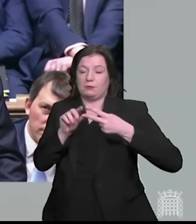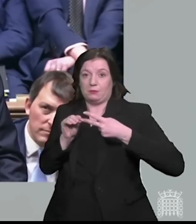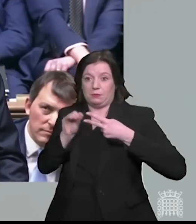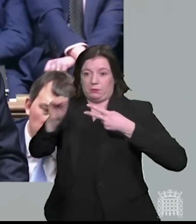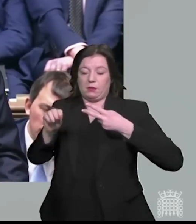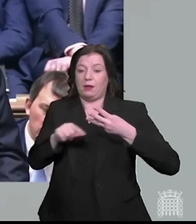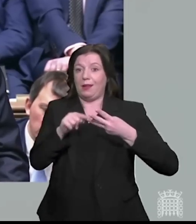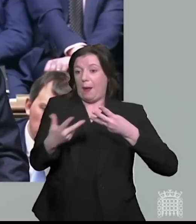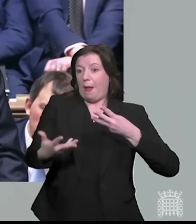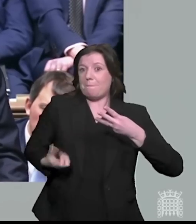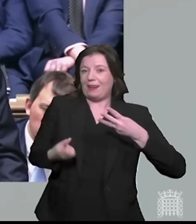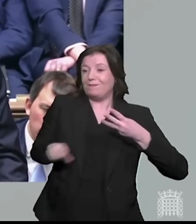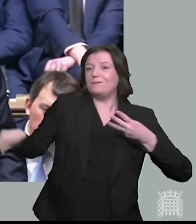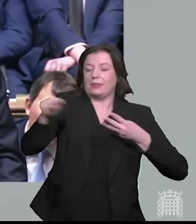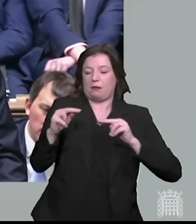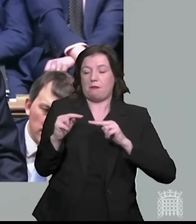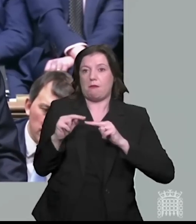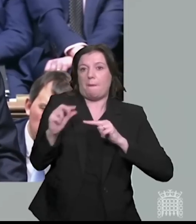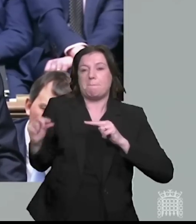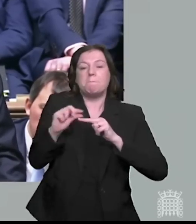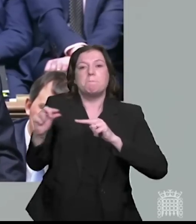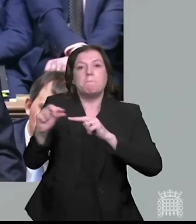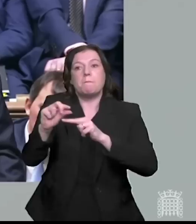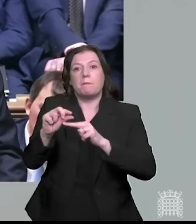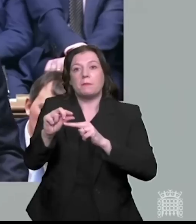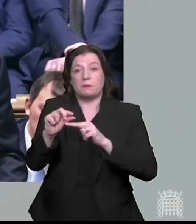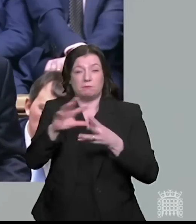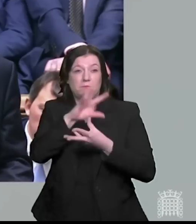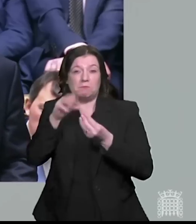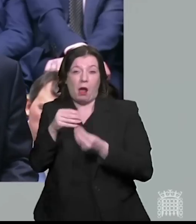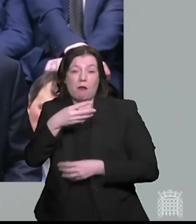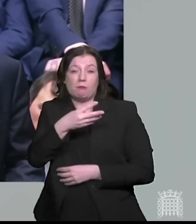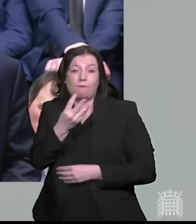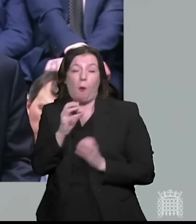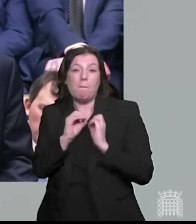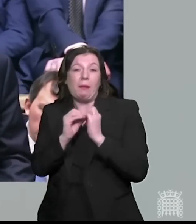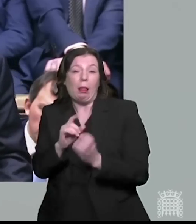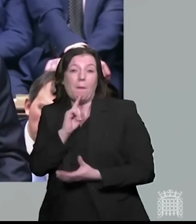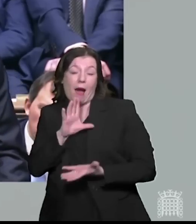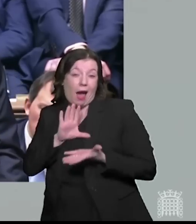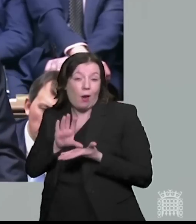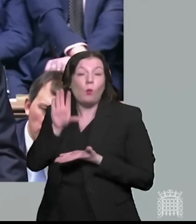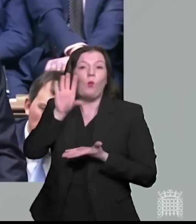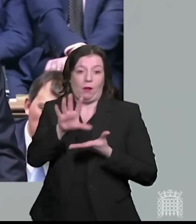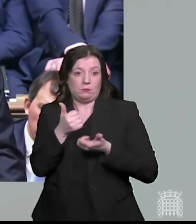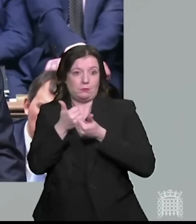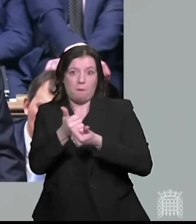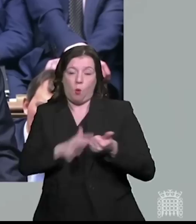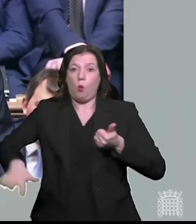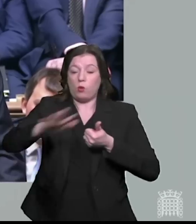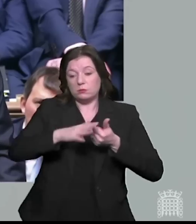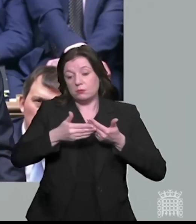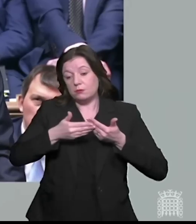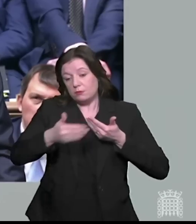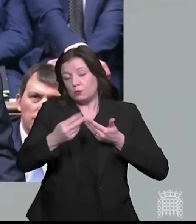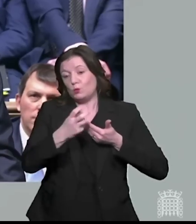with inflation. Taken together, these measures are worth £94 billion over this year and